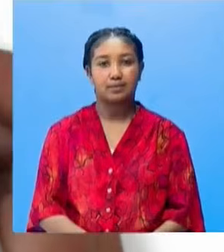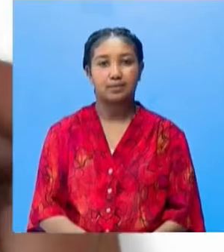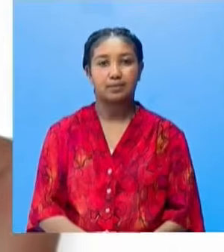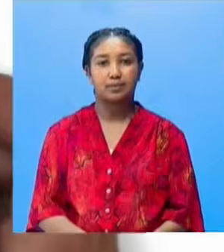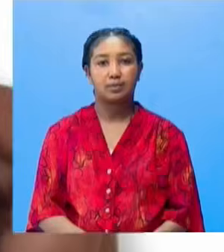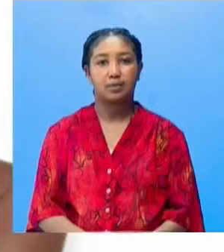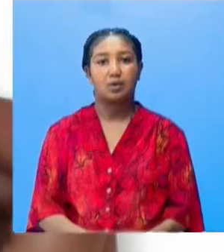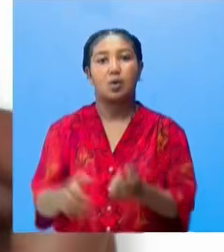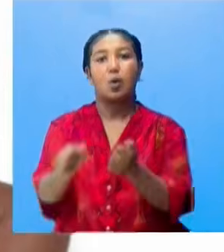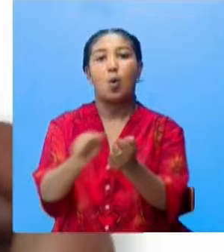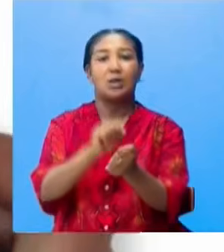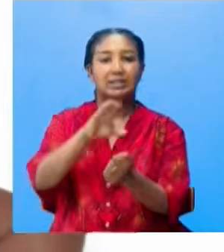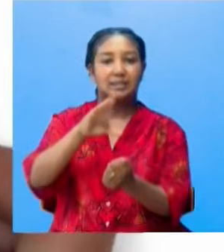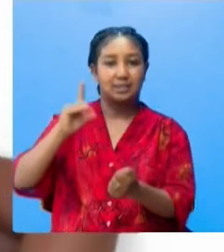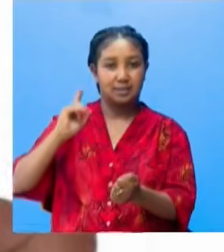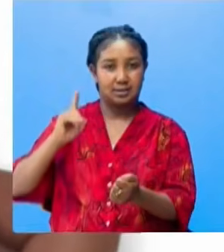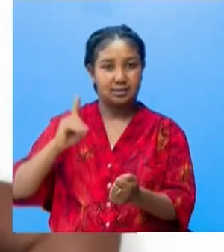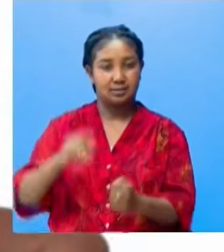washed